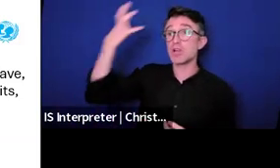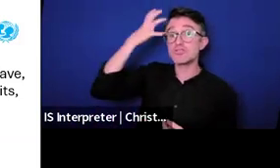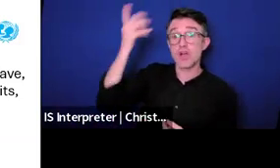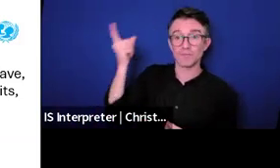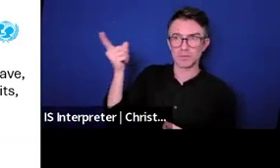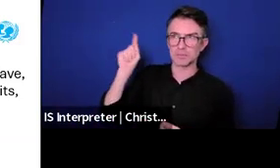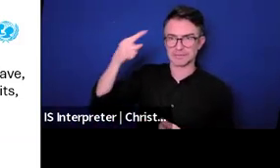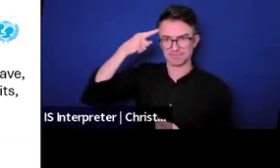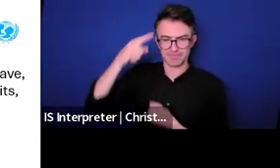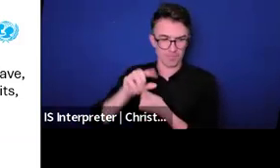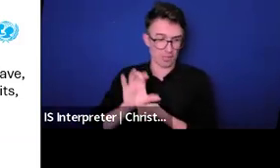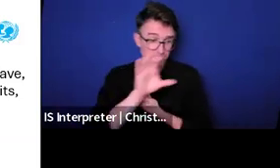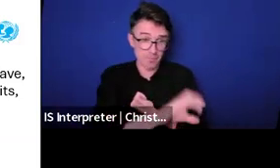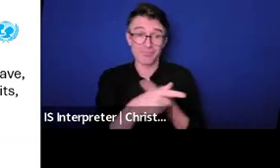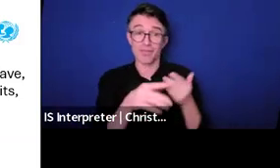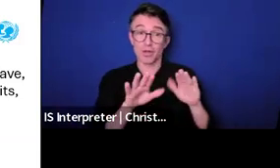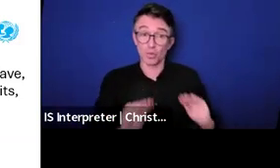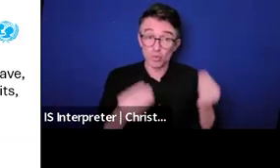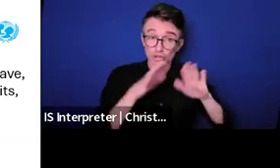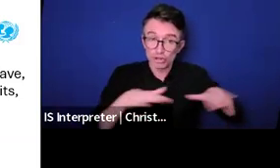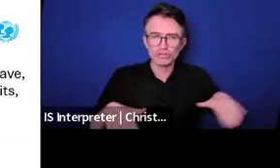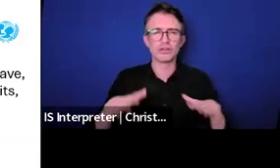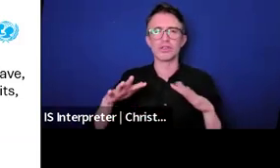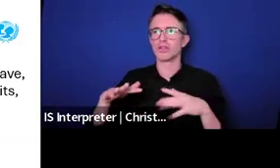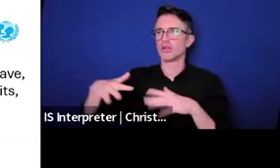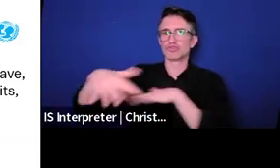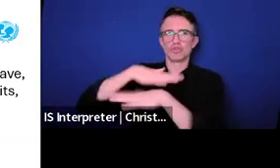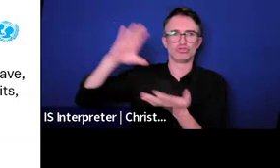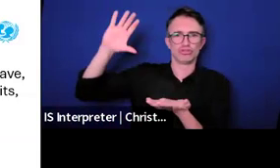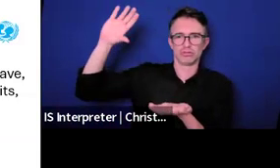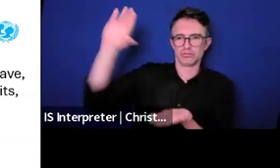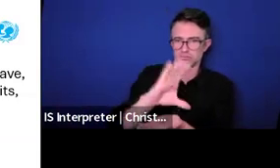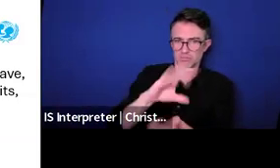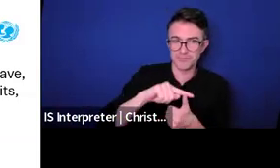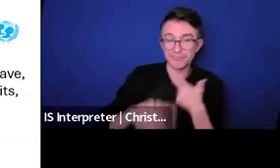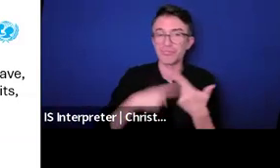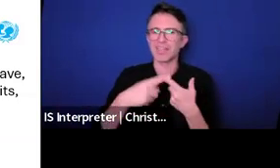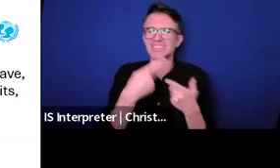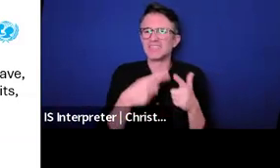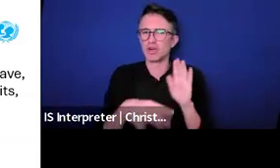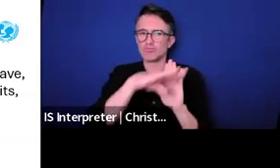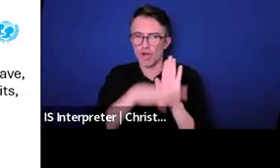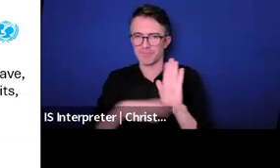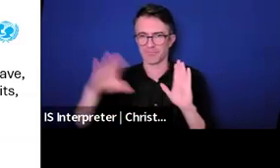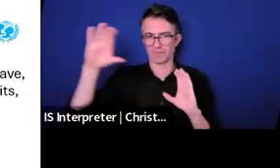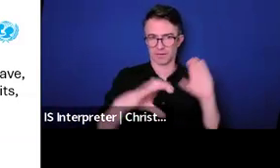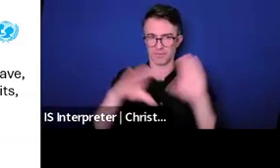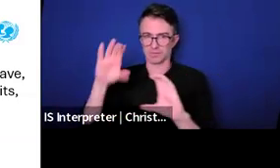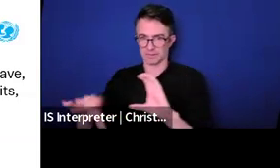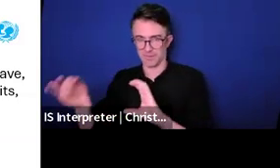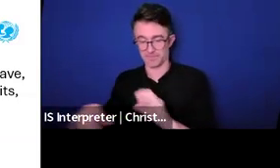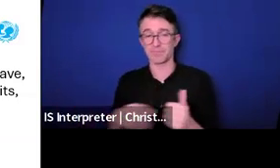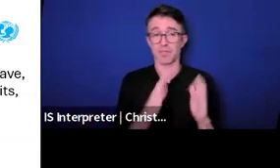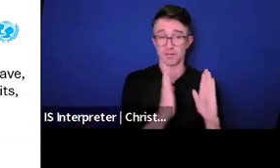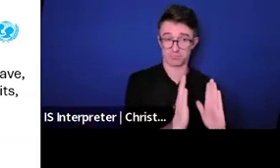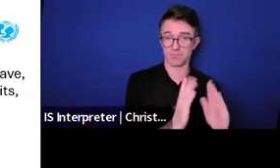disability allowances, etc., through social protection. But you also will need access to childcare and early childhood education, for example, through